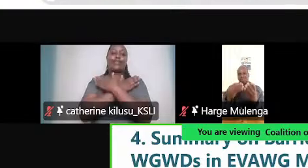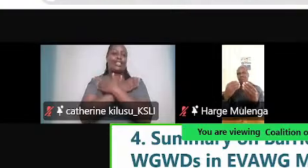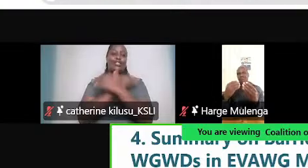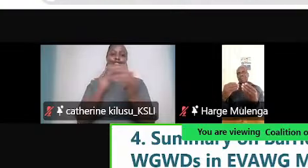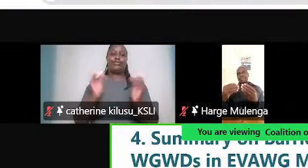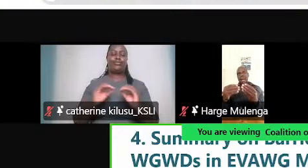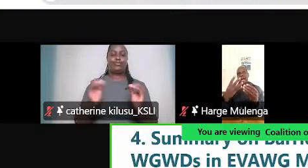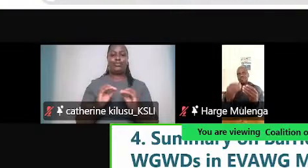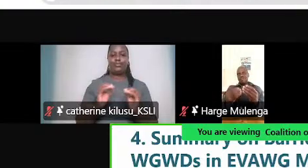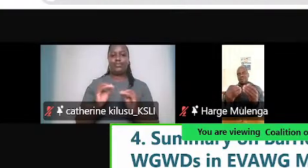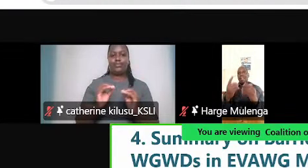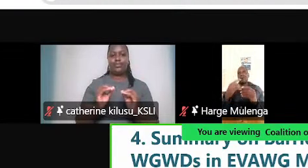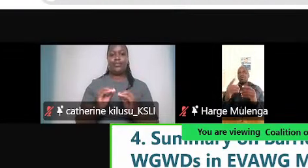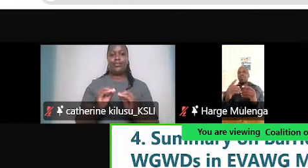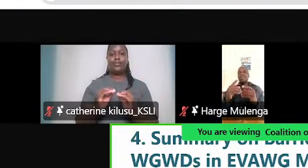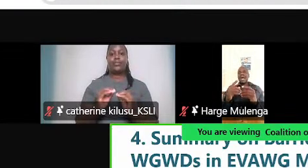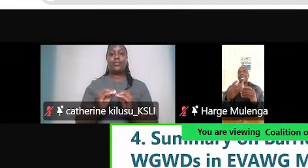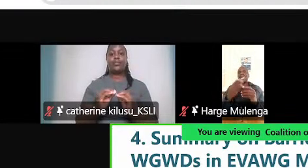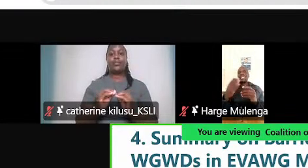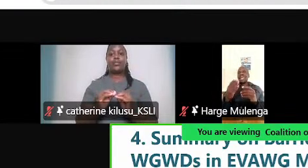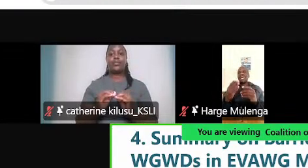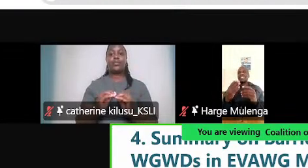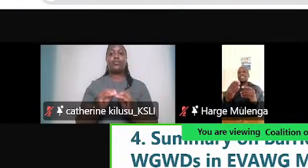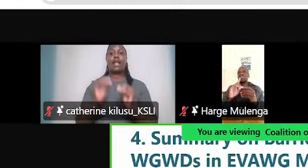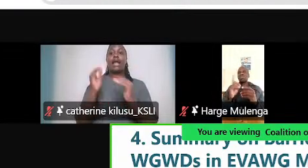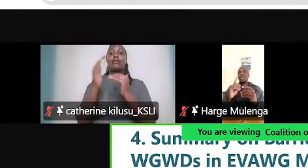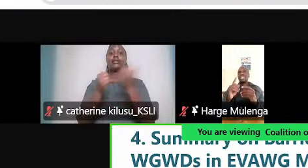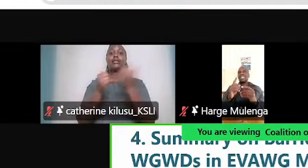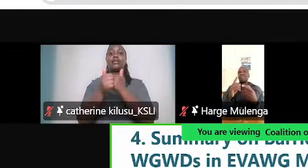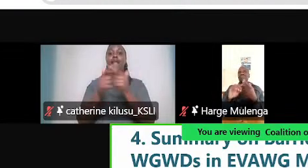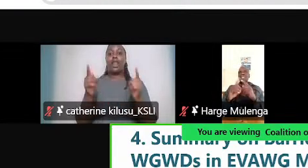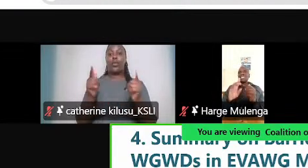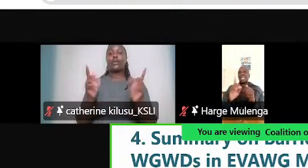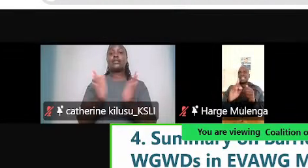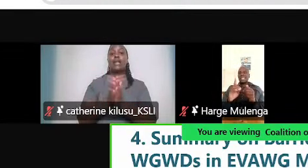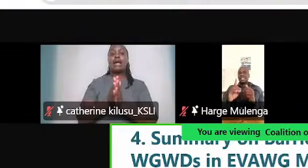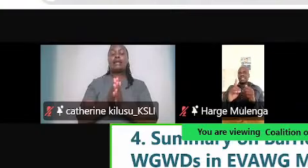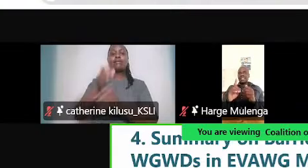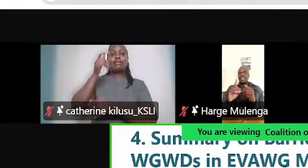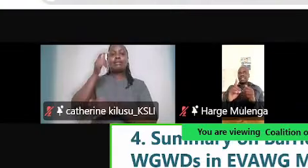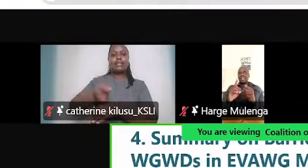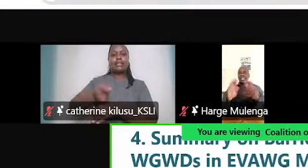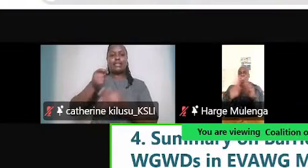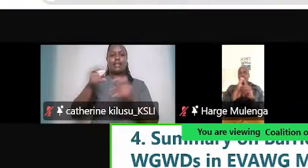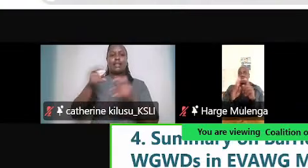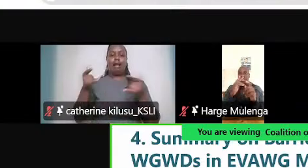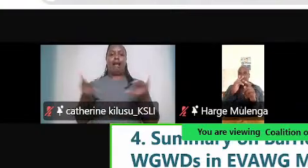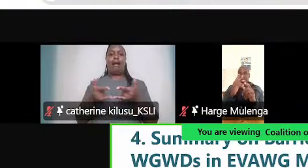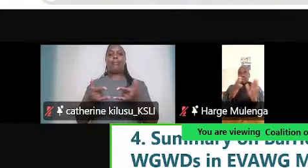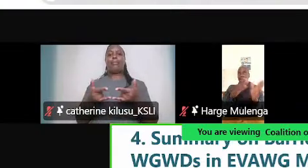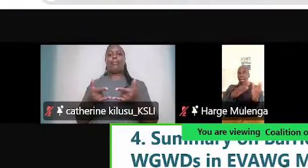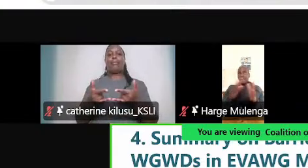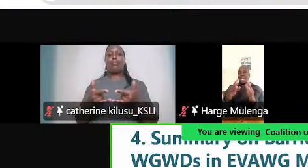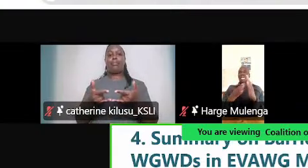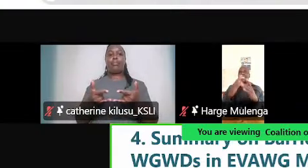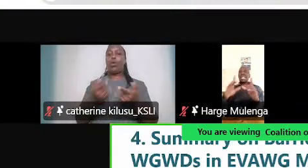The sign language and justice is still a gap across board